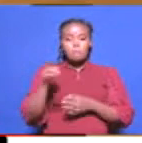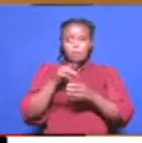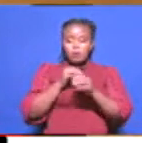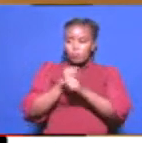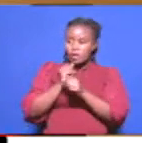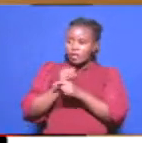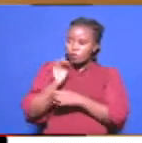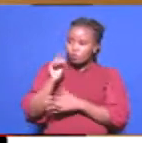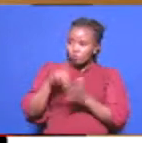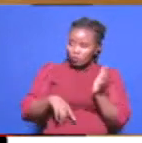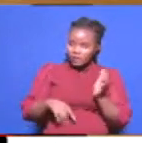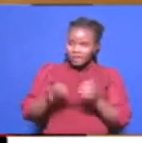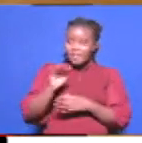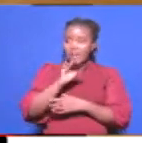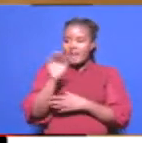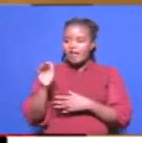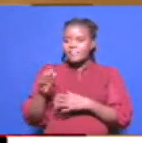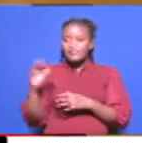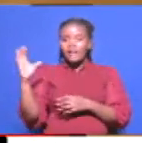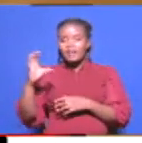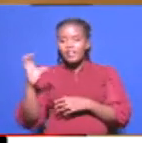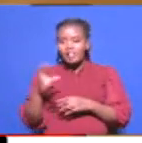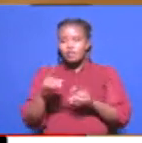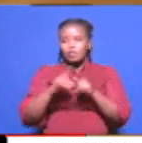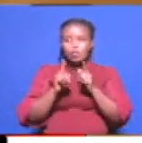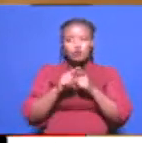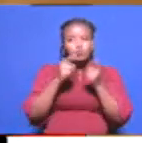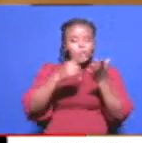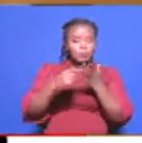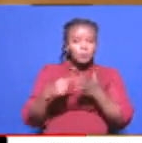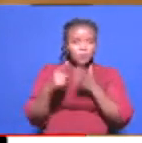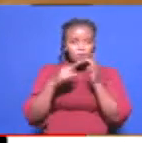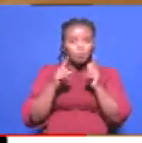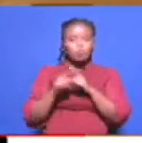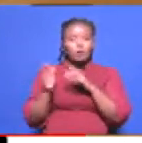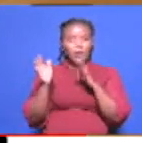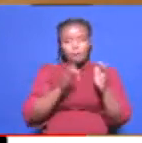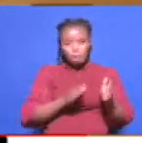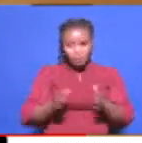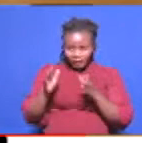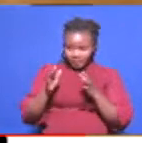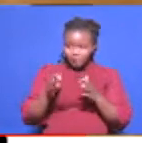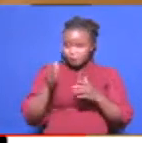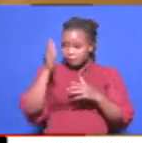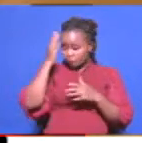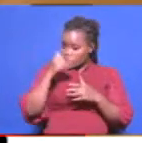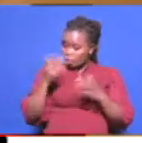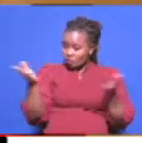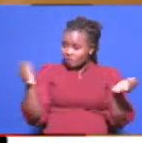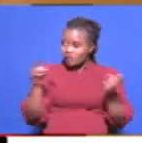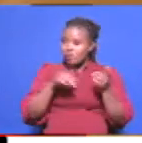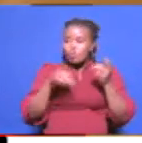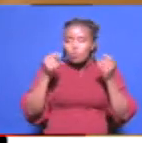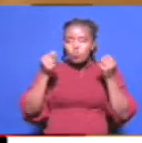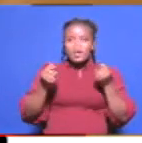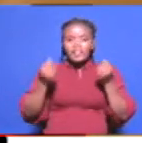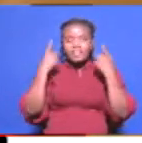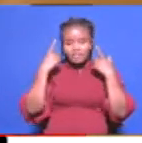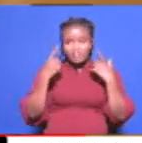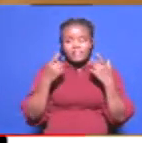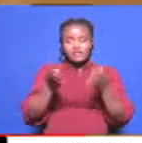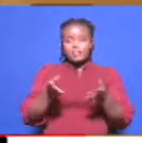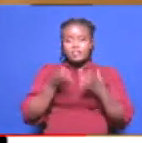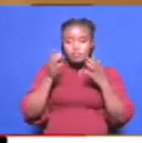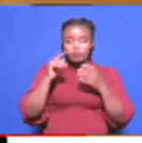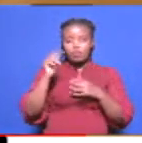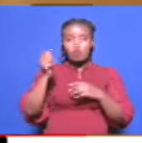and new clients to have conversation with them, sort of have a land clinic day for them, because we understand the need for Kenyans and clients to